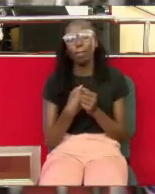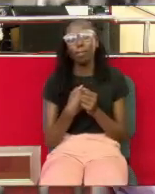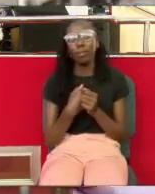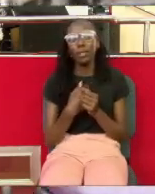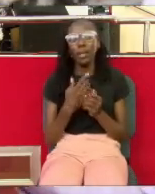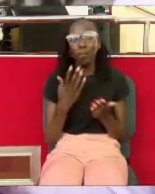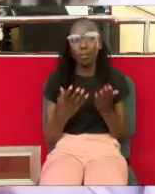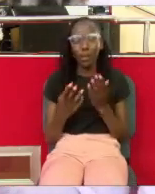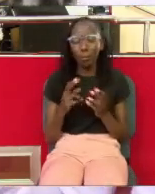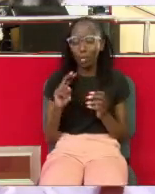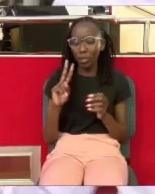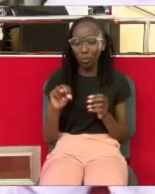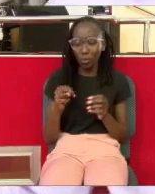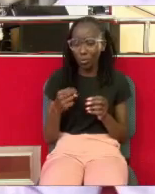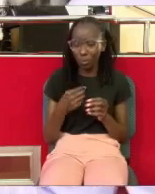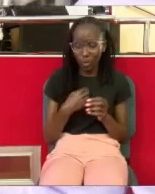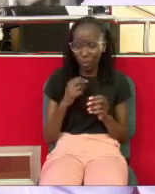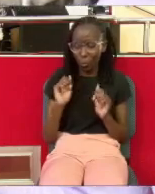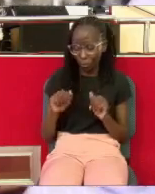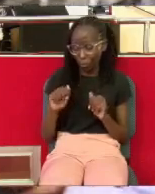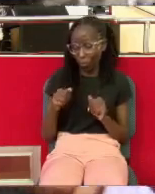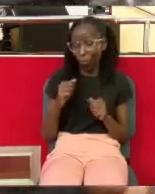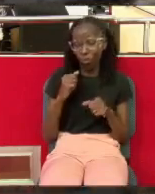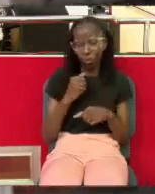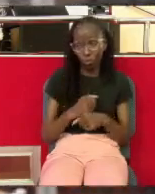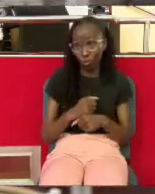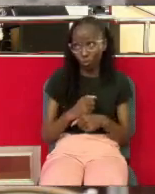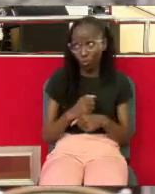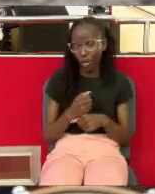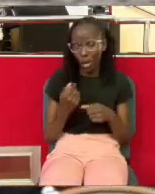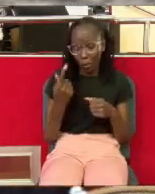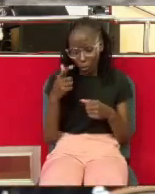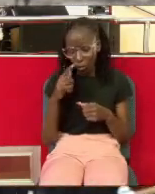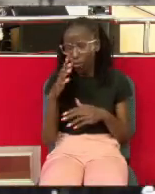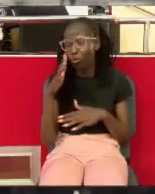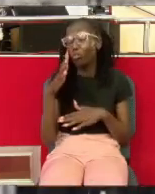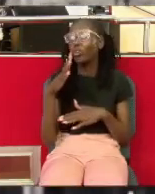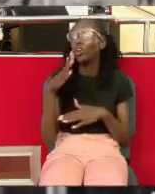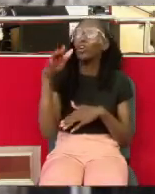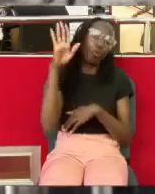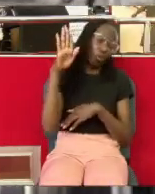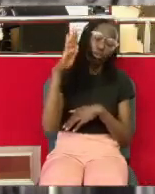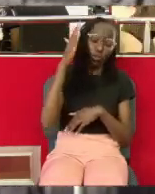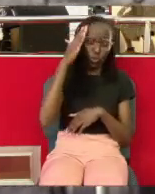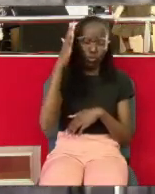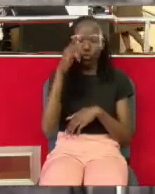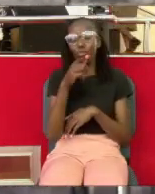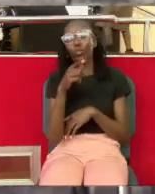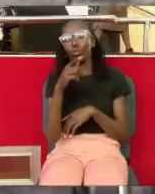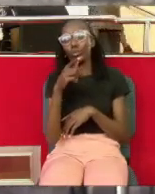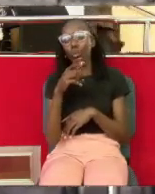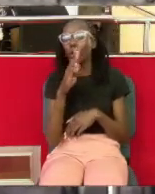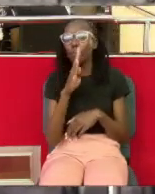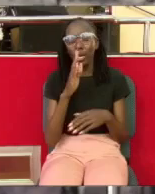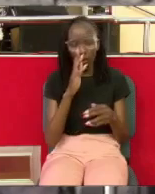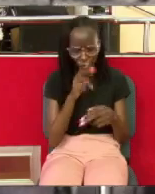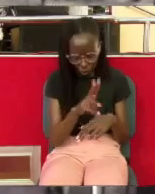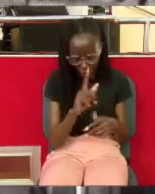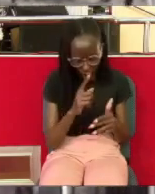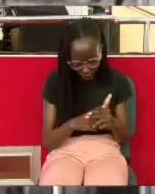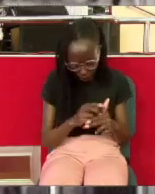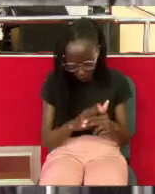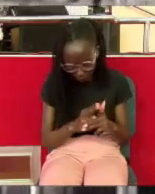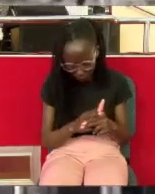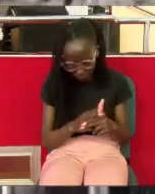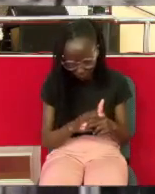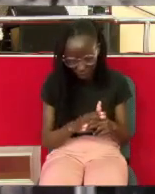one that can do it, because there is the one who knows you by your name, the number of